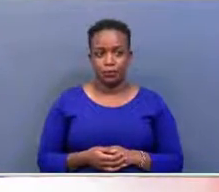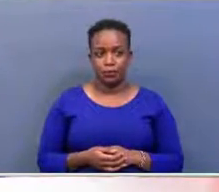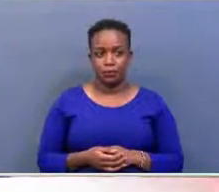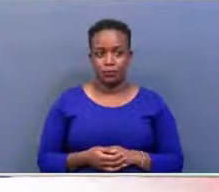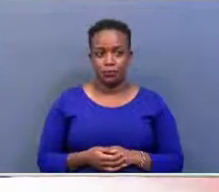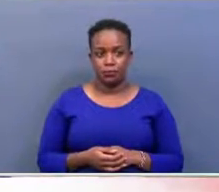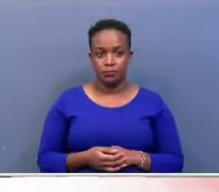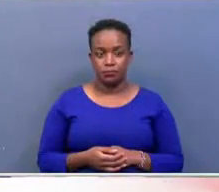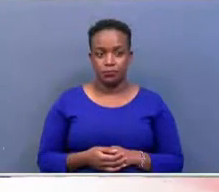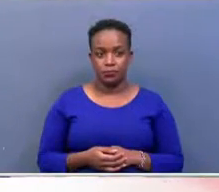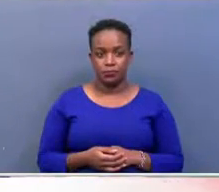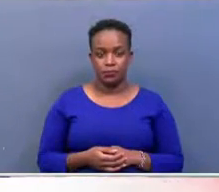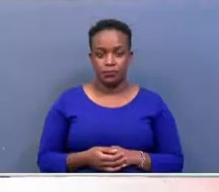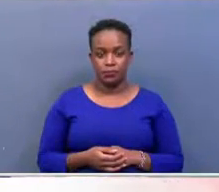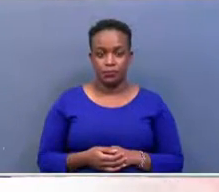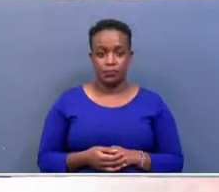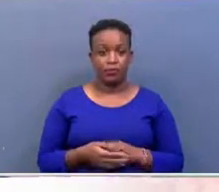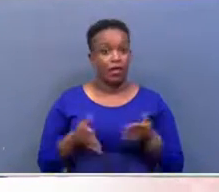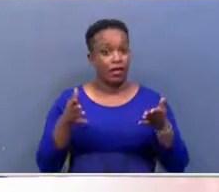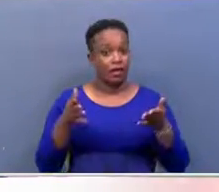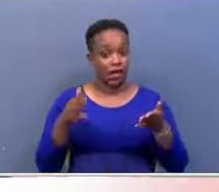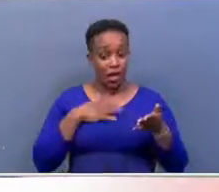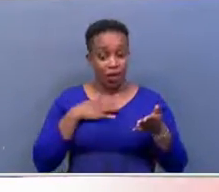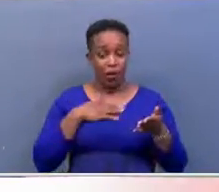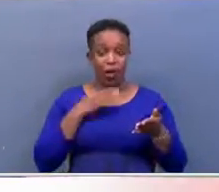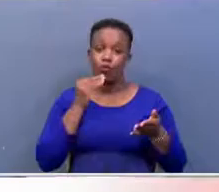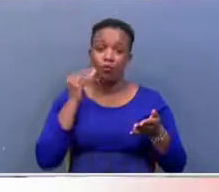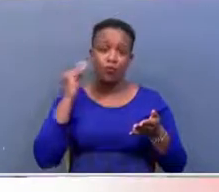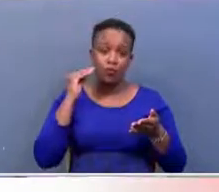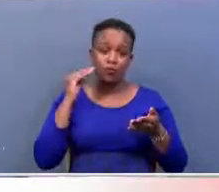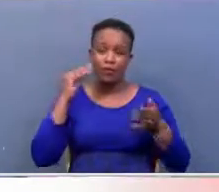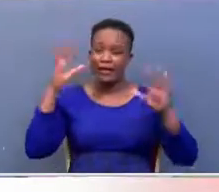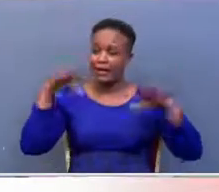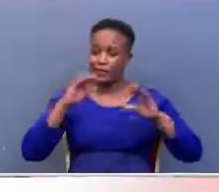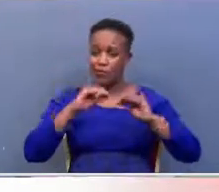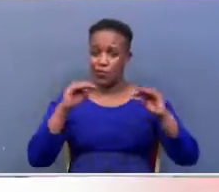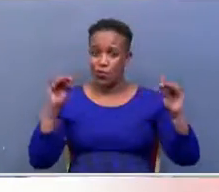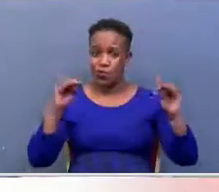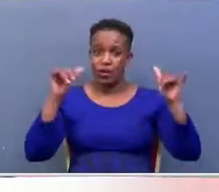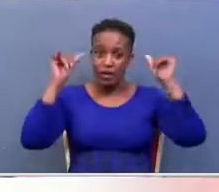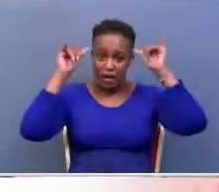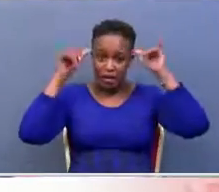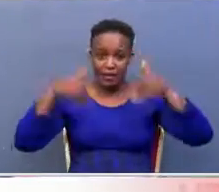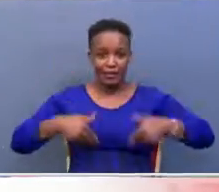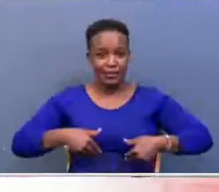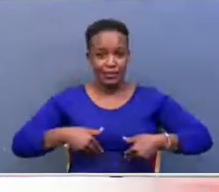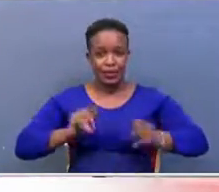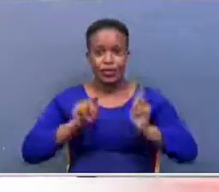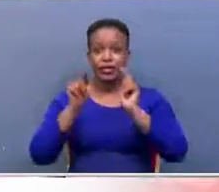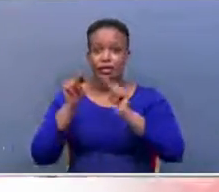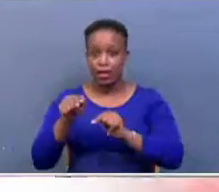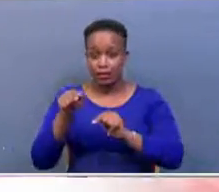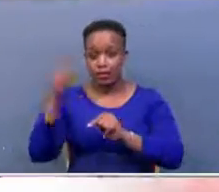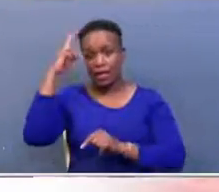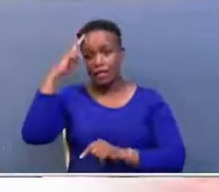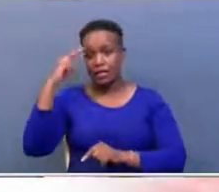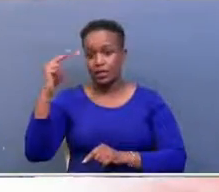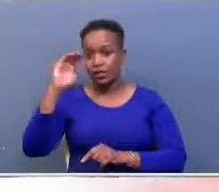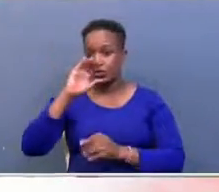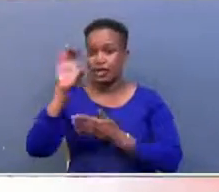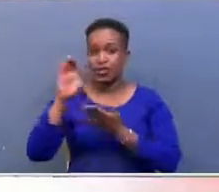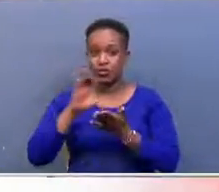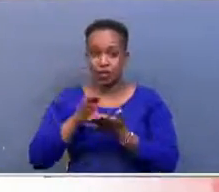Huko kwetu hajanyesha, ni njaa. Tukaleta mahali imenyeshewa Kajiado Central, sehemu inaitwa